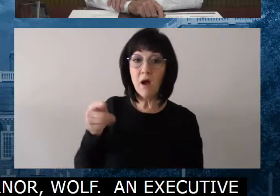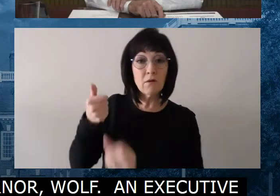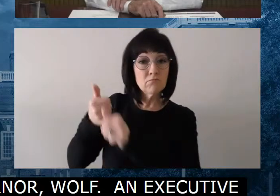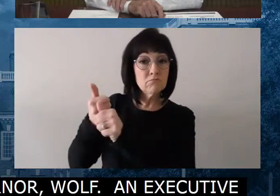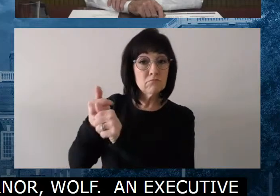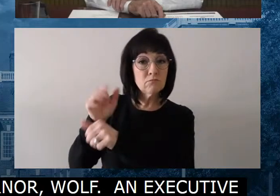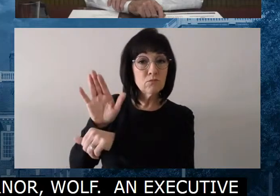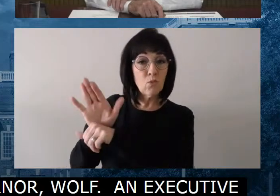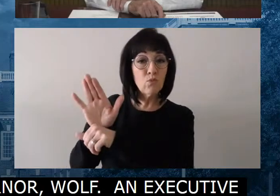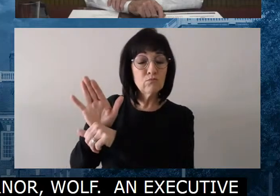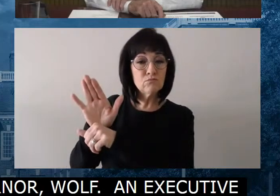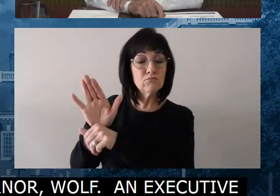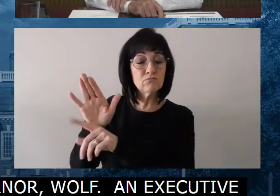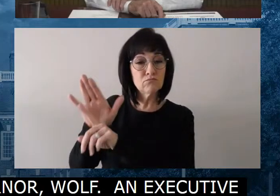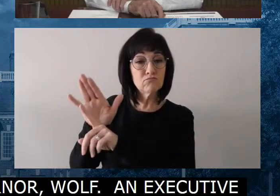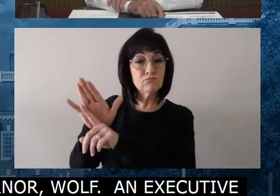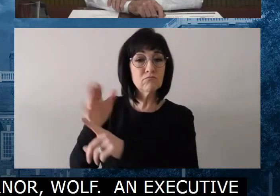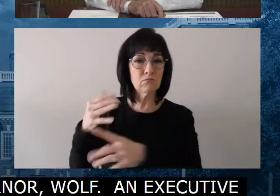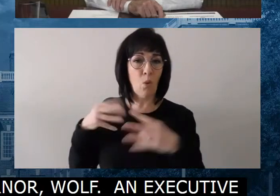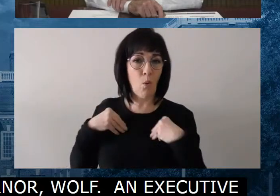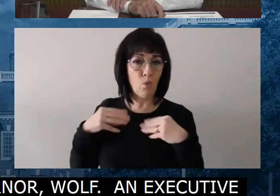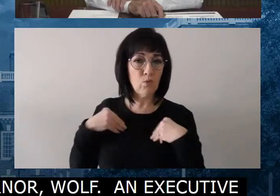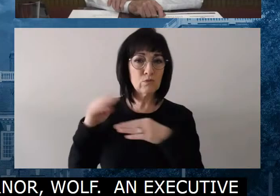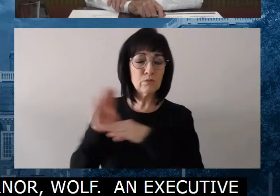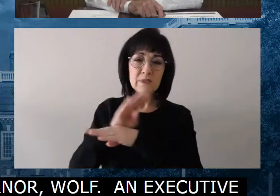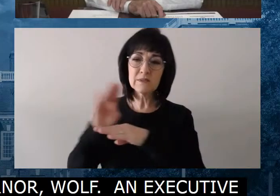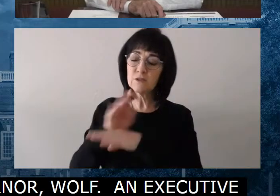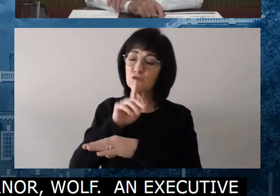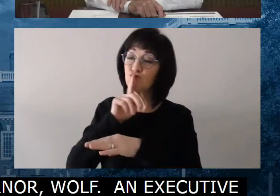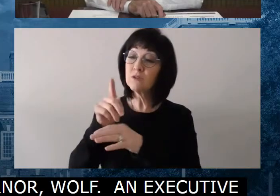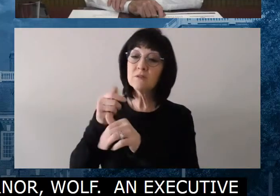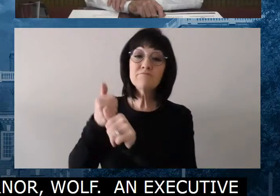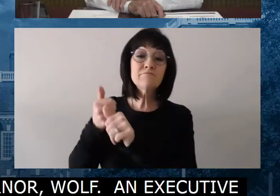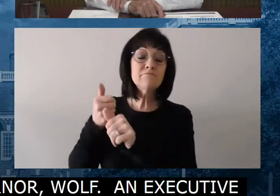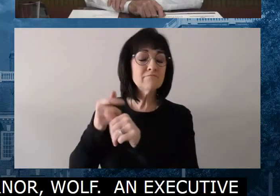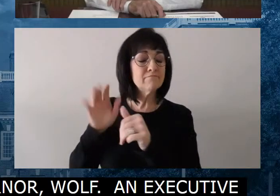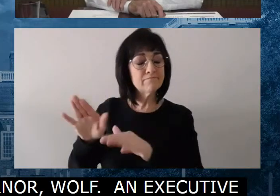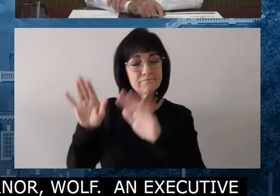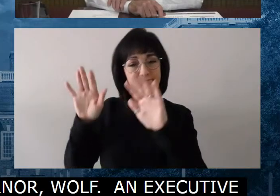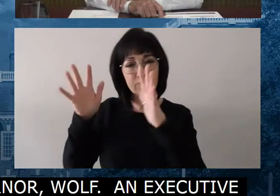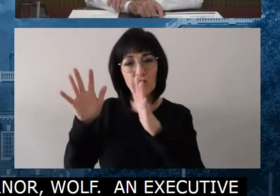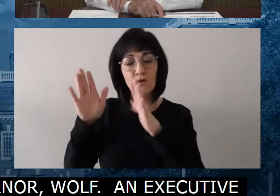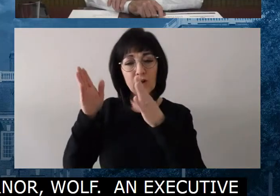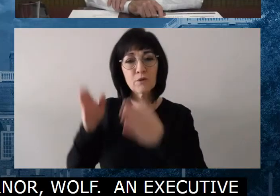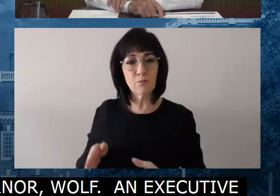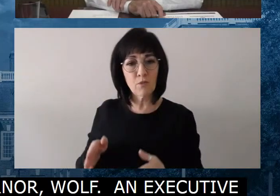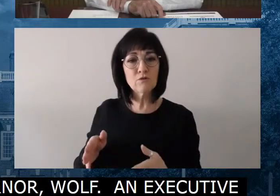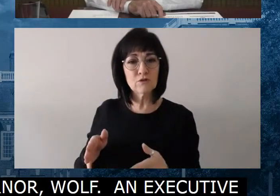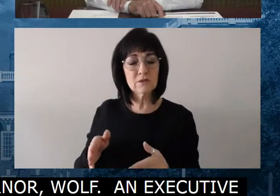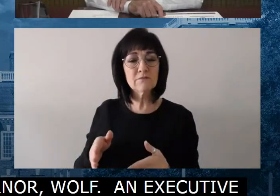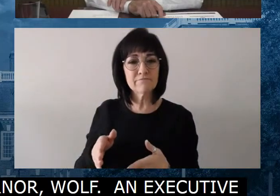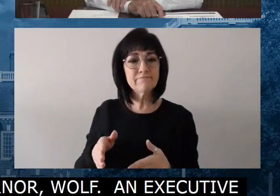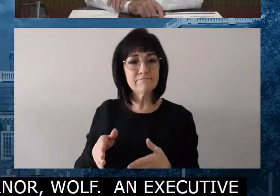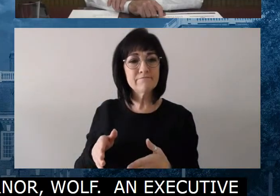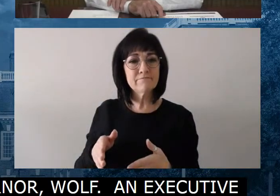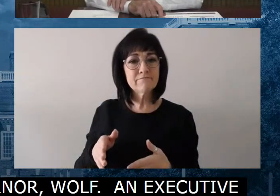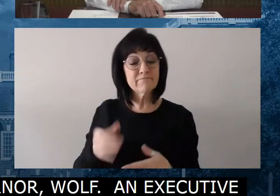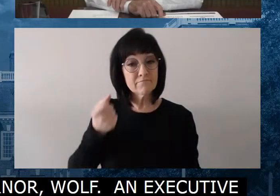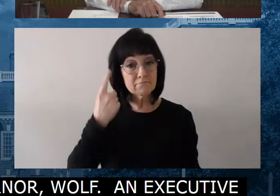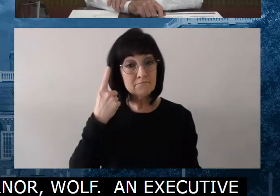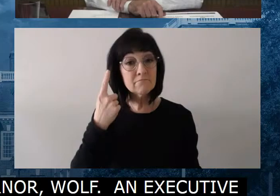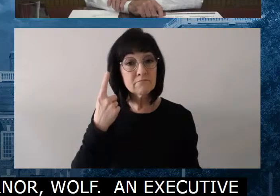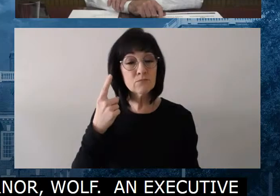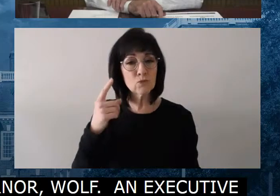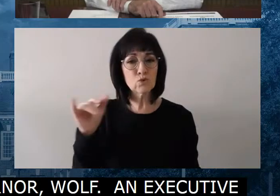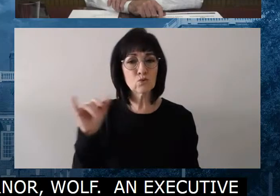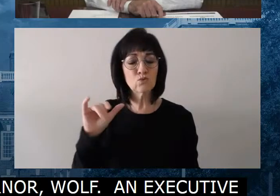a great person to be around. We also mourn the passing of all those tragically